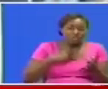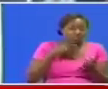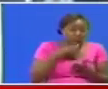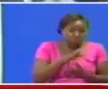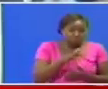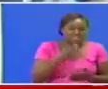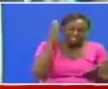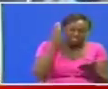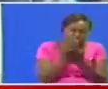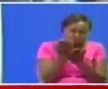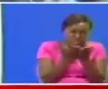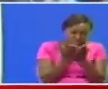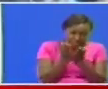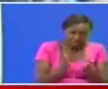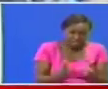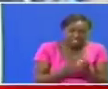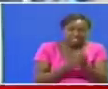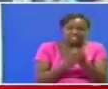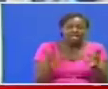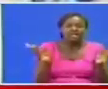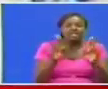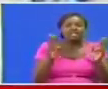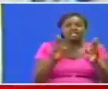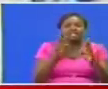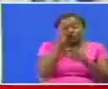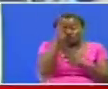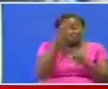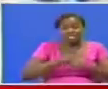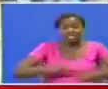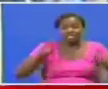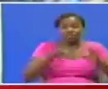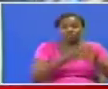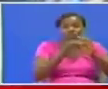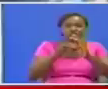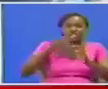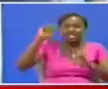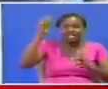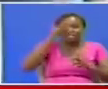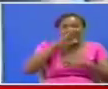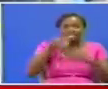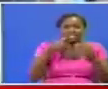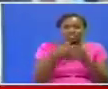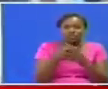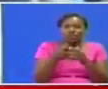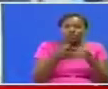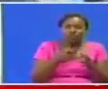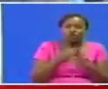servant leader, ready, willing, and able to unite all Kenyans from all walks of